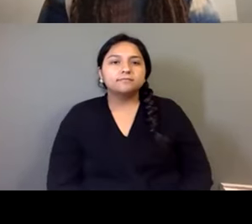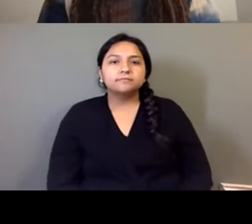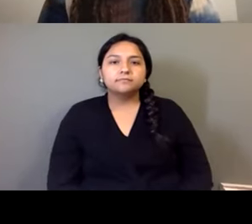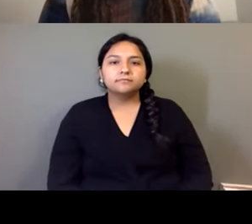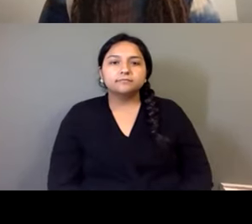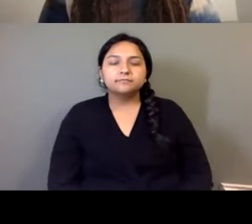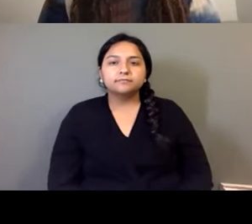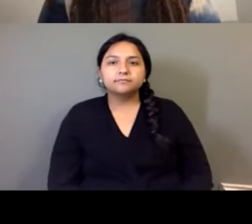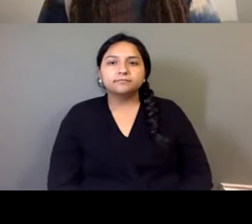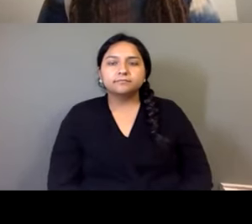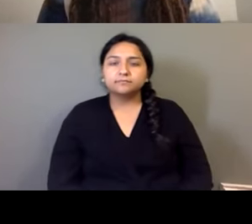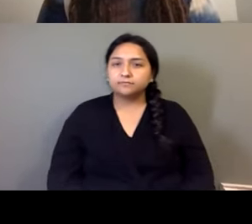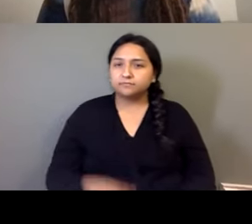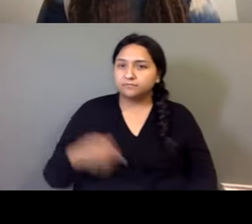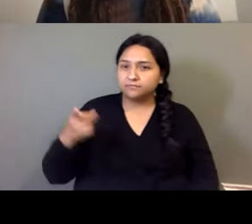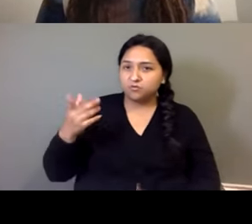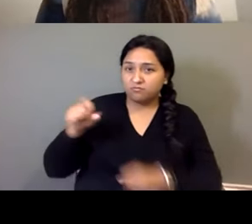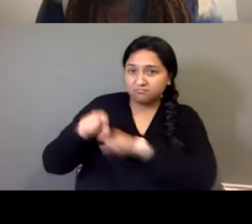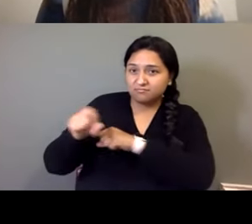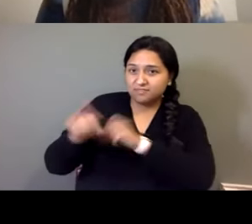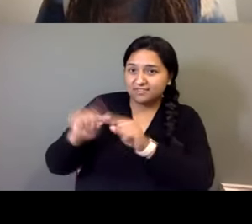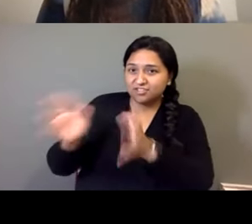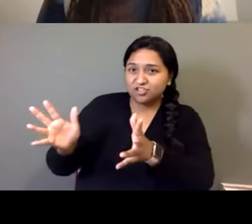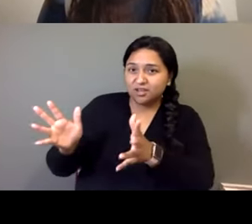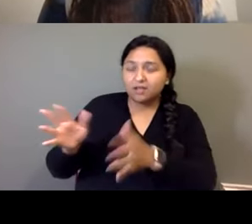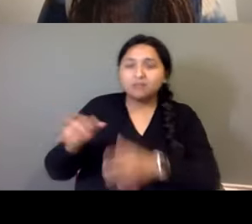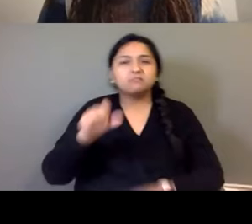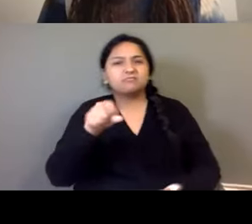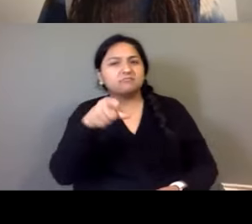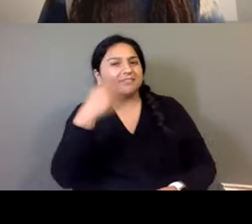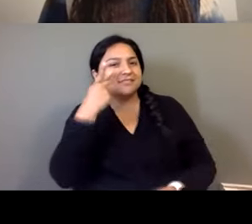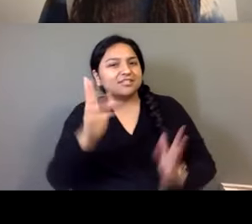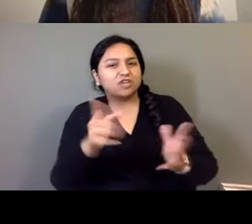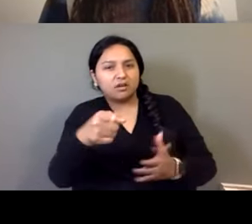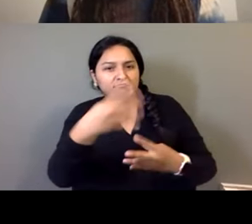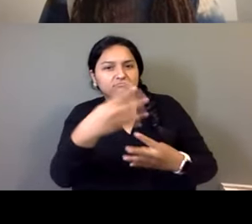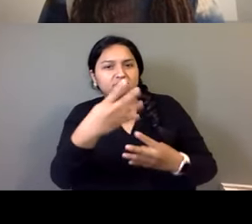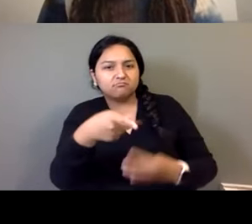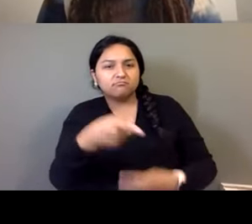Summer, you want everyone to just throw it in the chat? Yeah, sure. I think people have started to do that. Yeah.